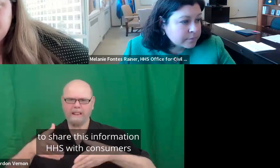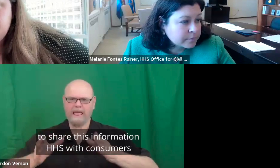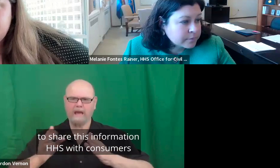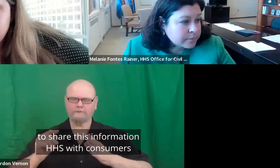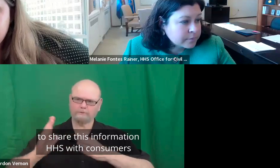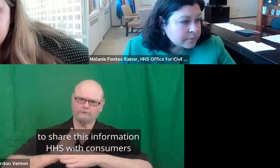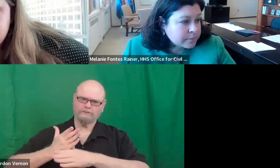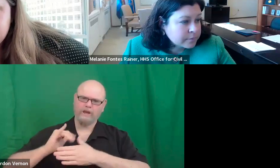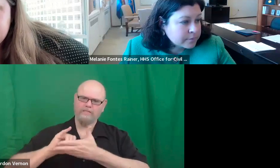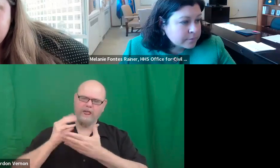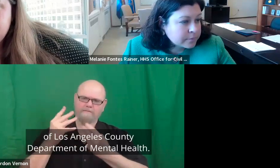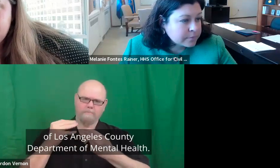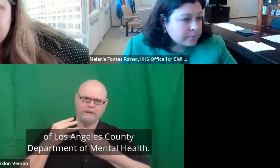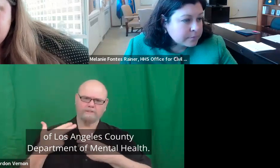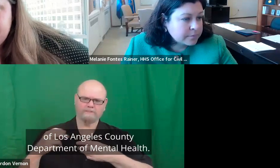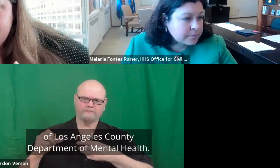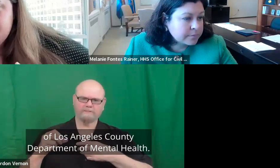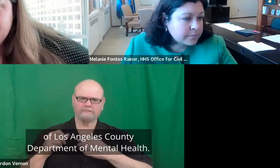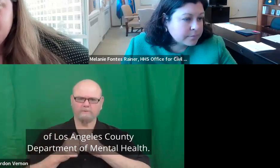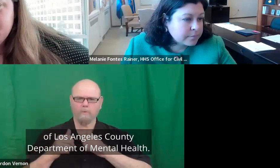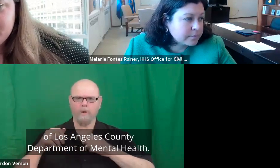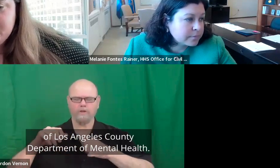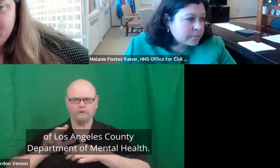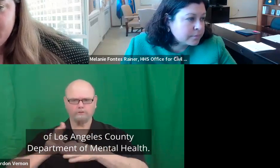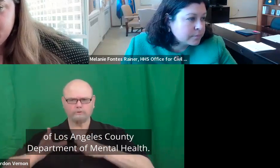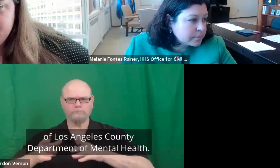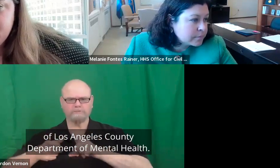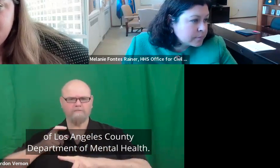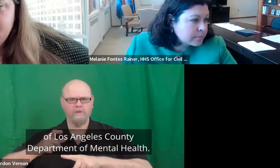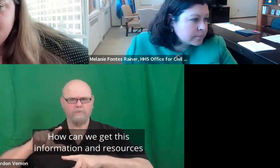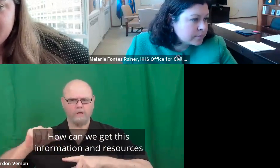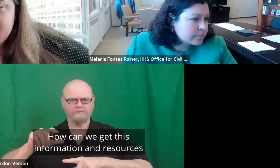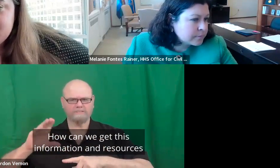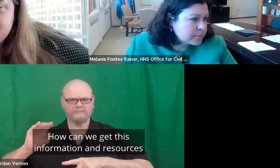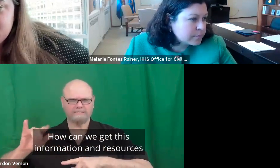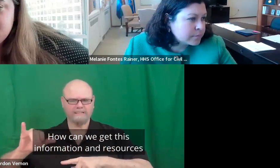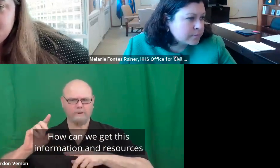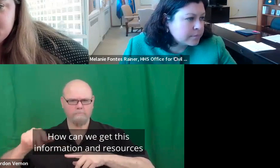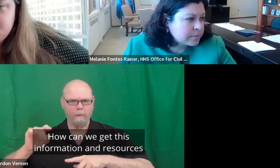HHS, with consumers of Los Angeles County Department of Mental Health. How can